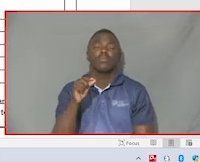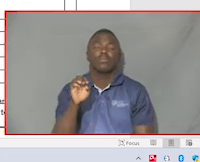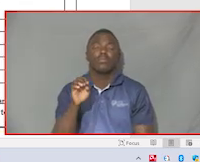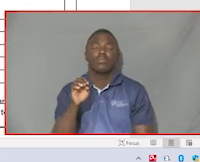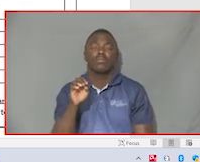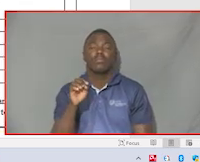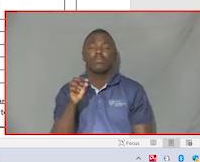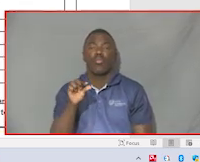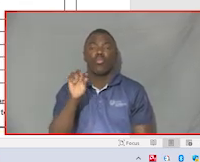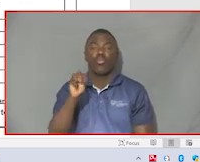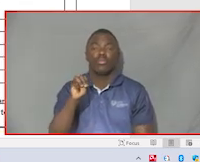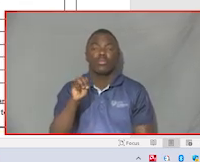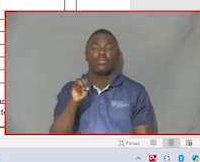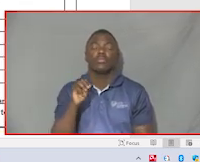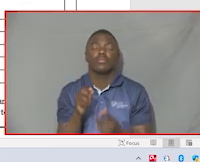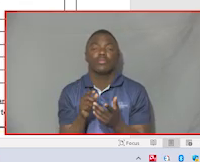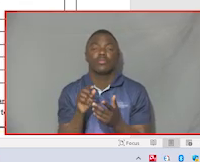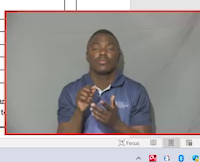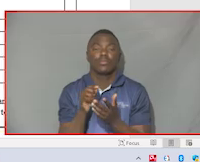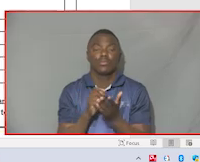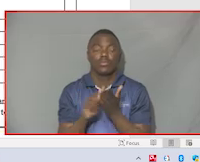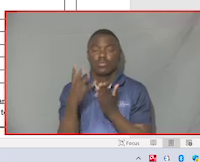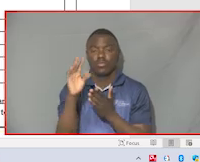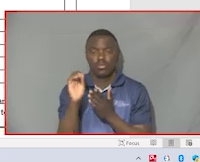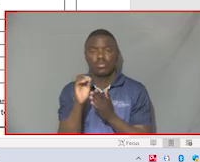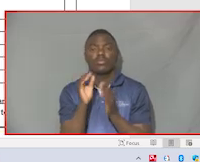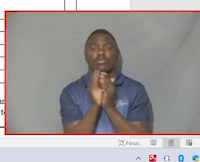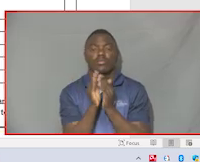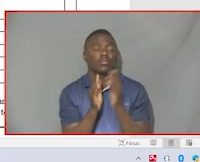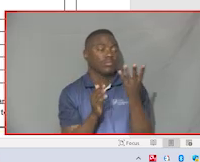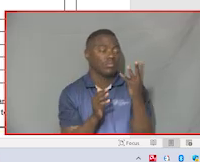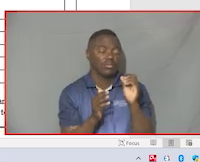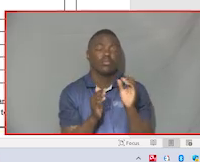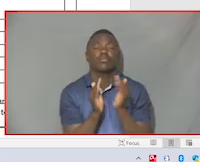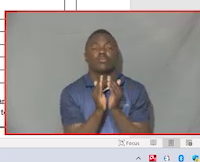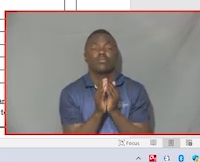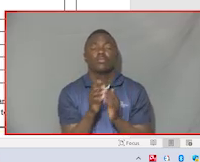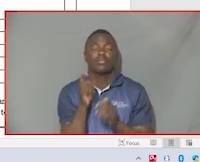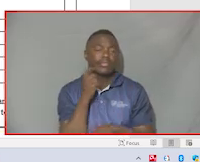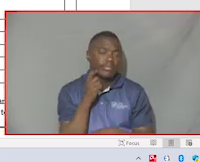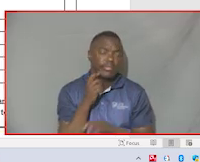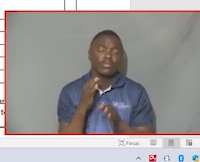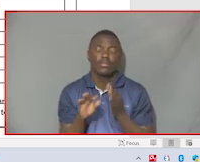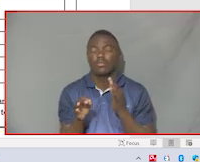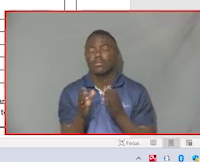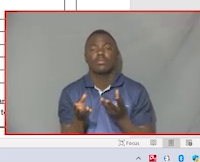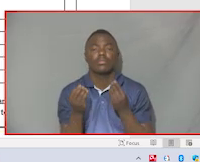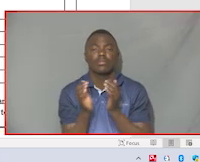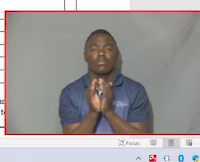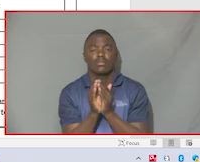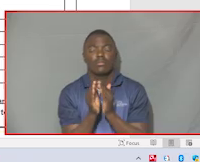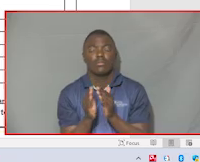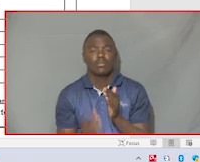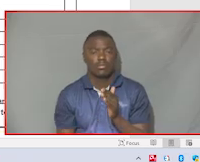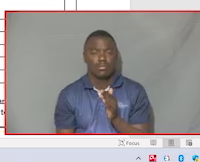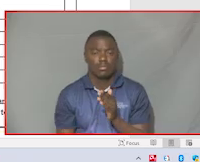then Euclidean geometry is 40 marks. Now, people, you can get easy marks by knowing your theorems and being able to apply